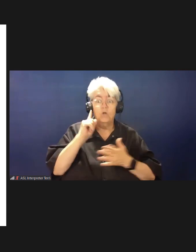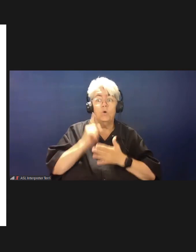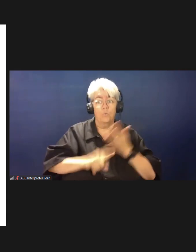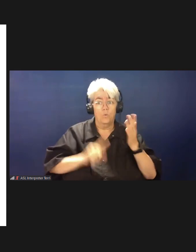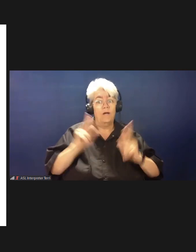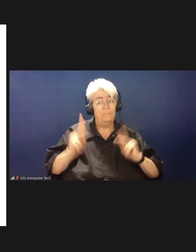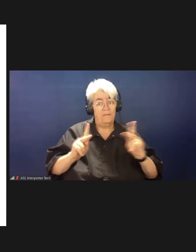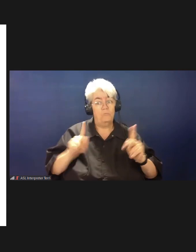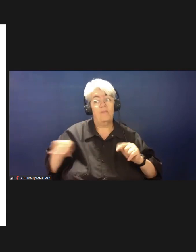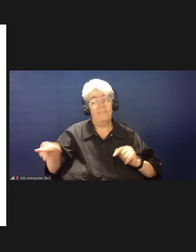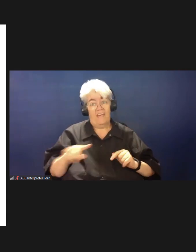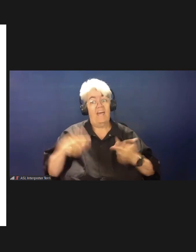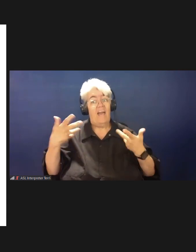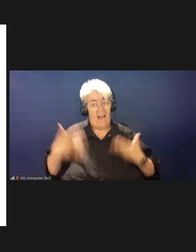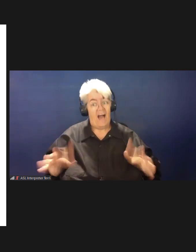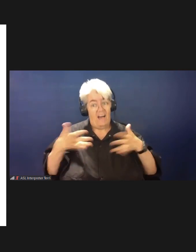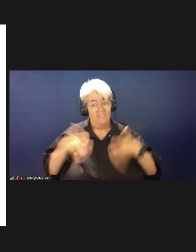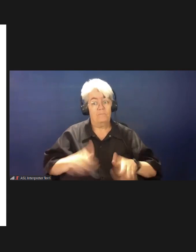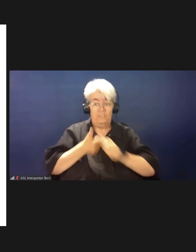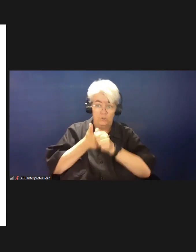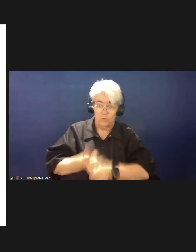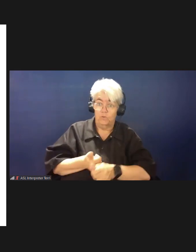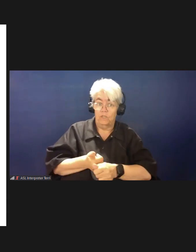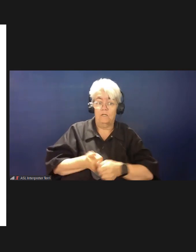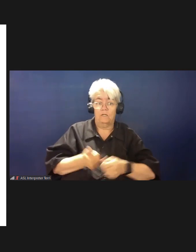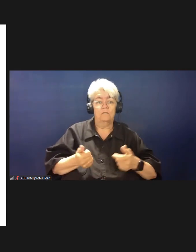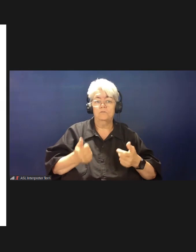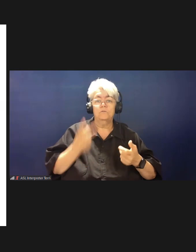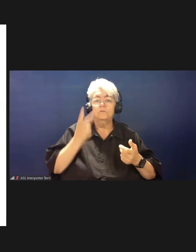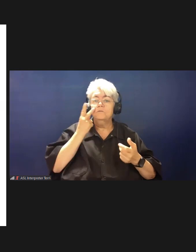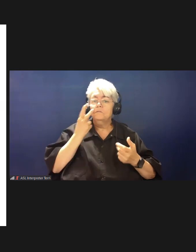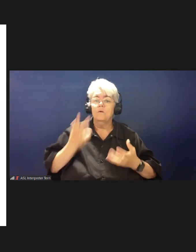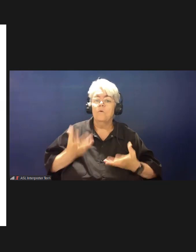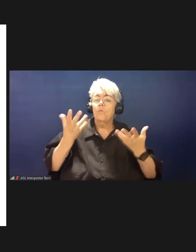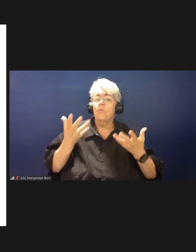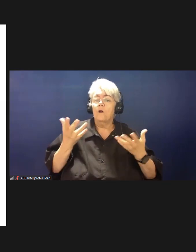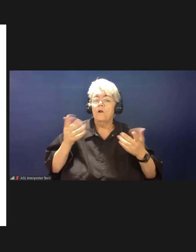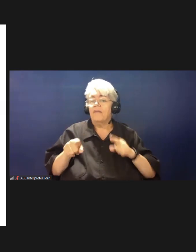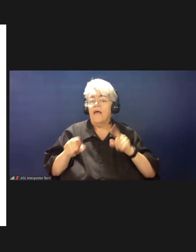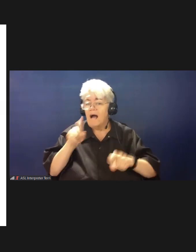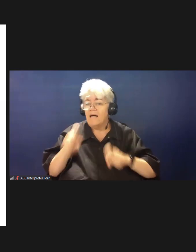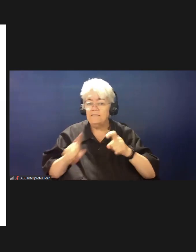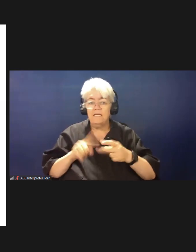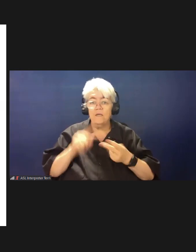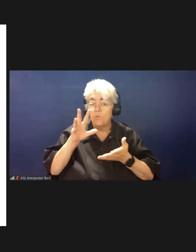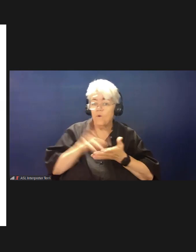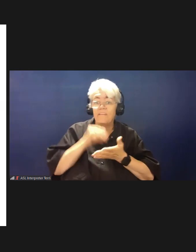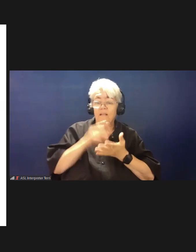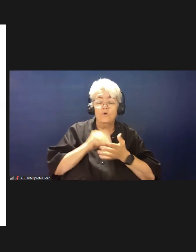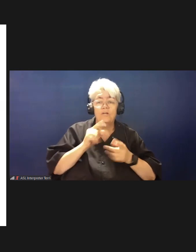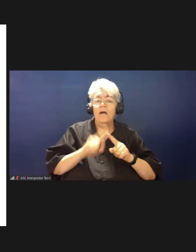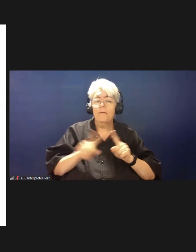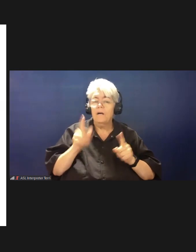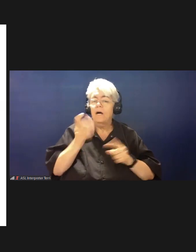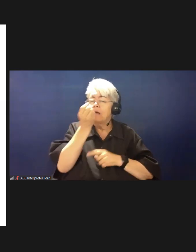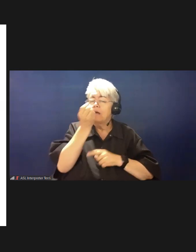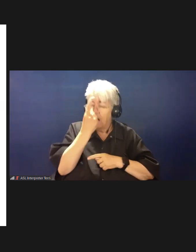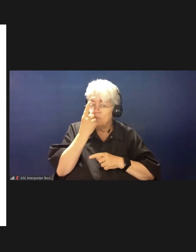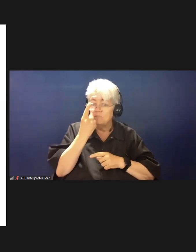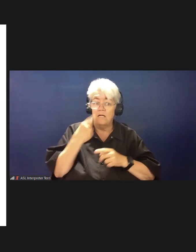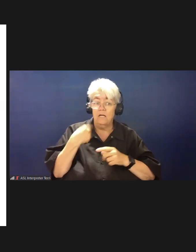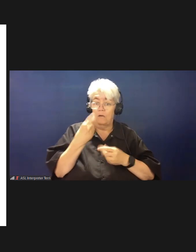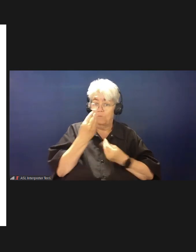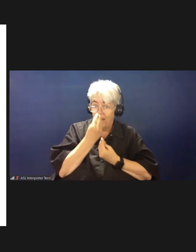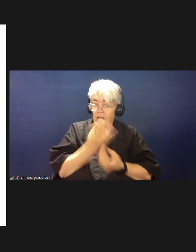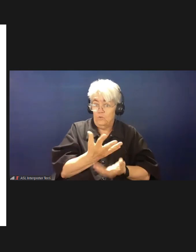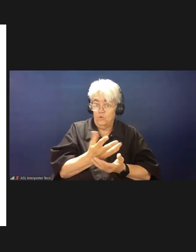who have been doing this for a while are asking about and learning about But know that we wanted to let you